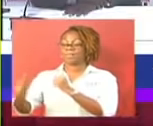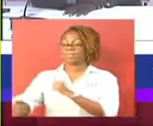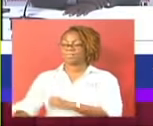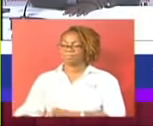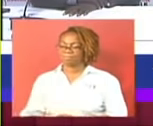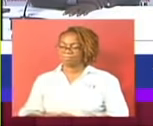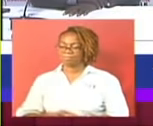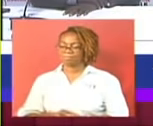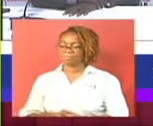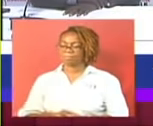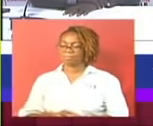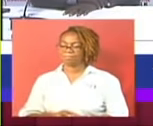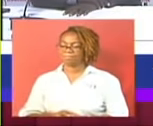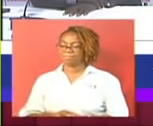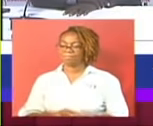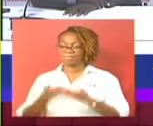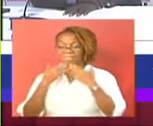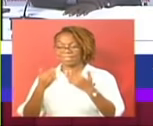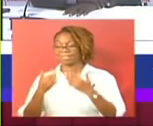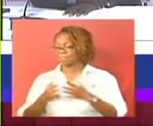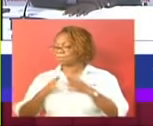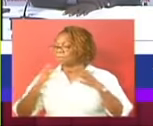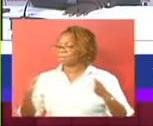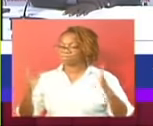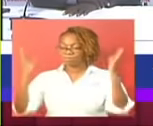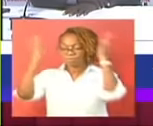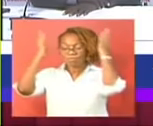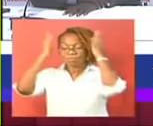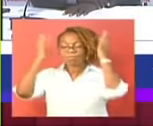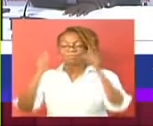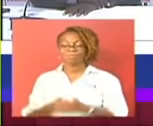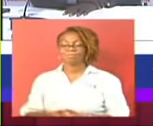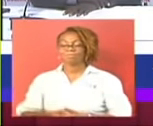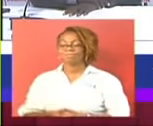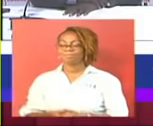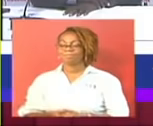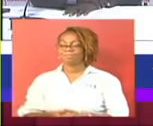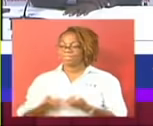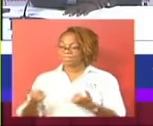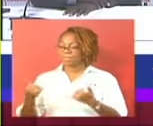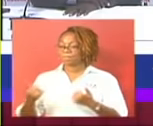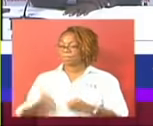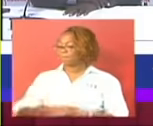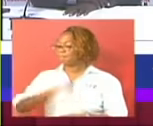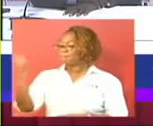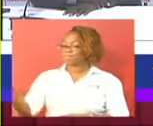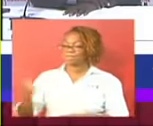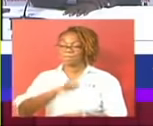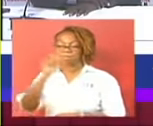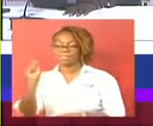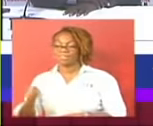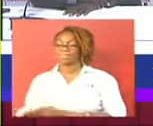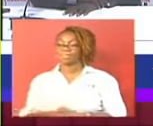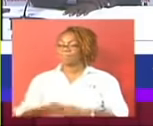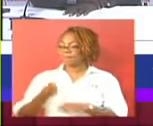very much, Dr. Hines and Mr. Bihari, for those questions. We quickly move to the Express.